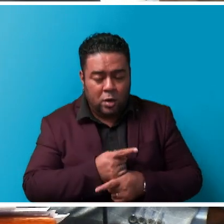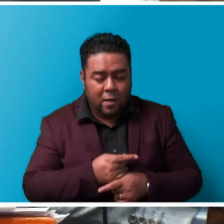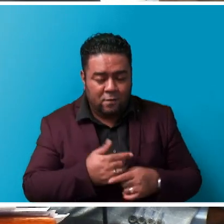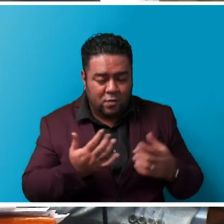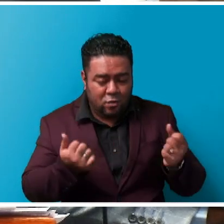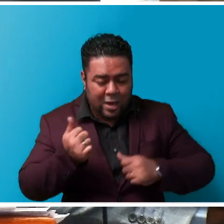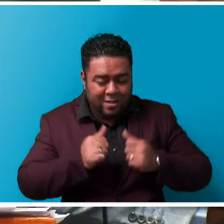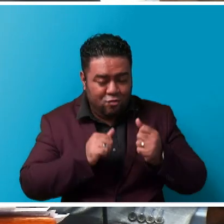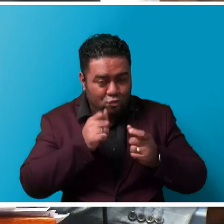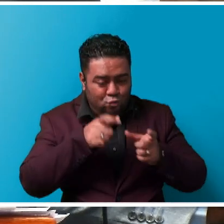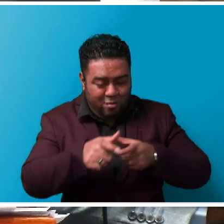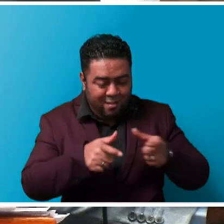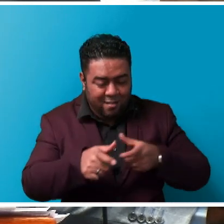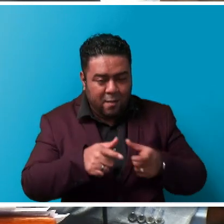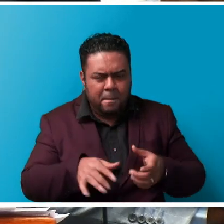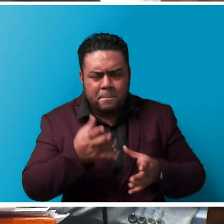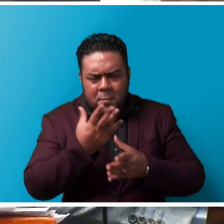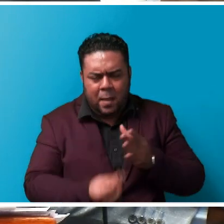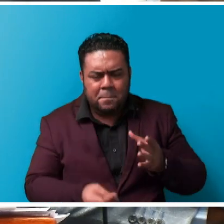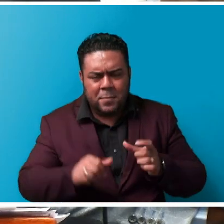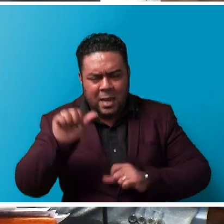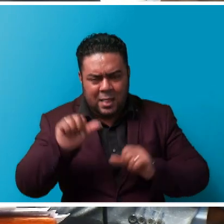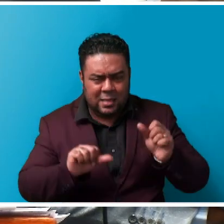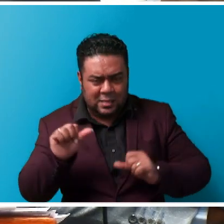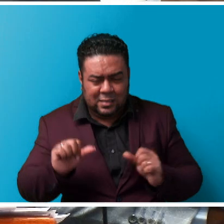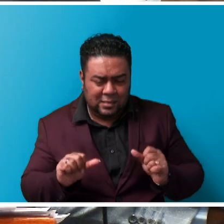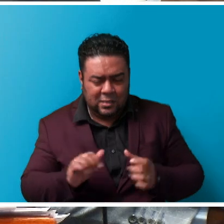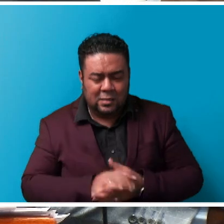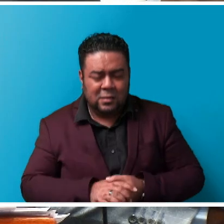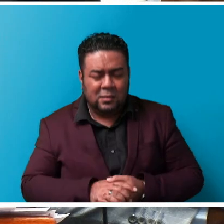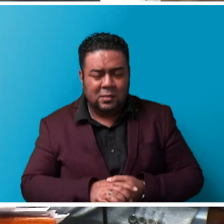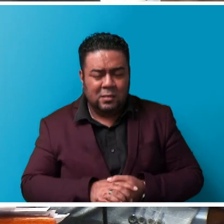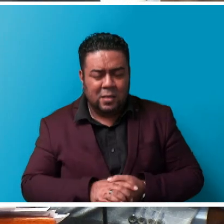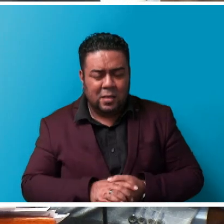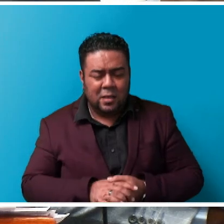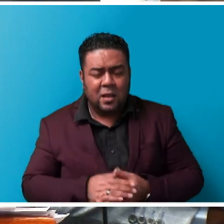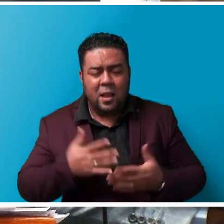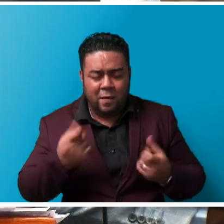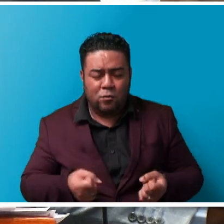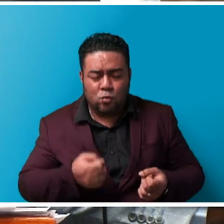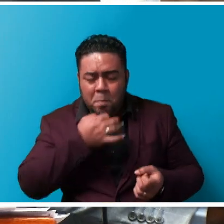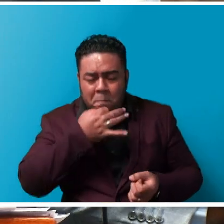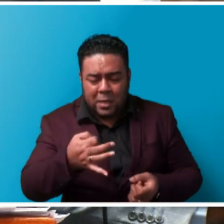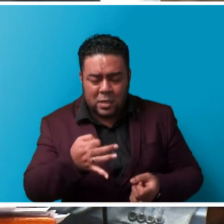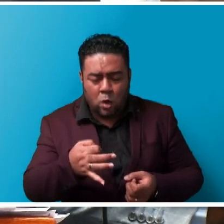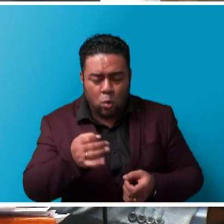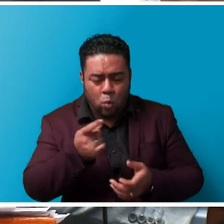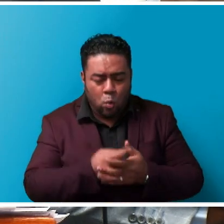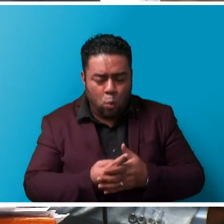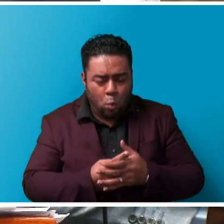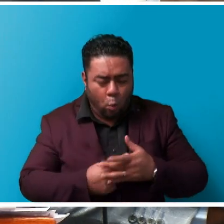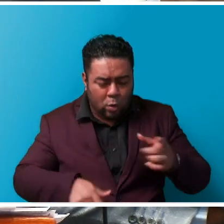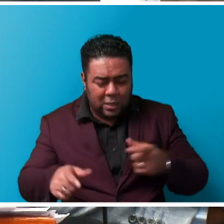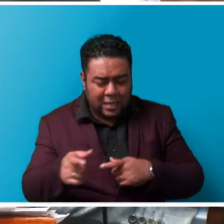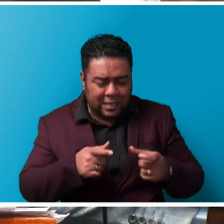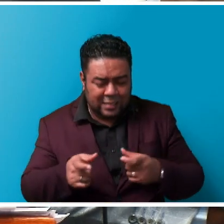a legislative gap analysis in order to better coordinate and regulate the energy sector